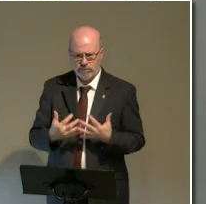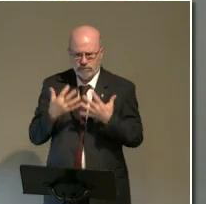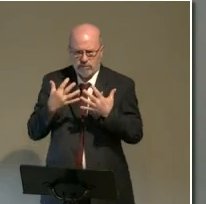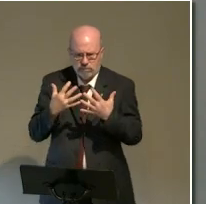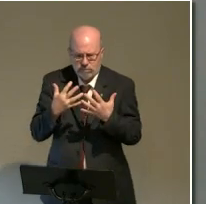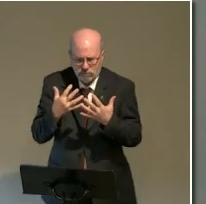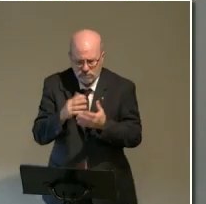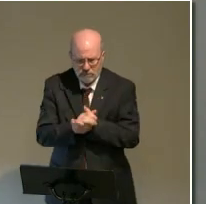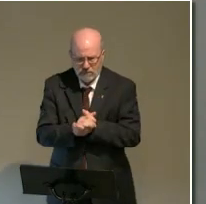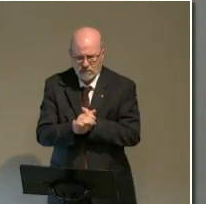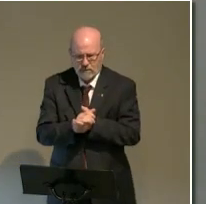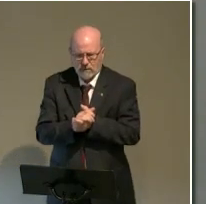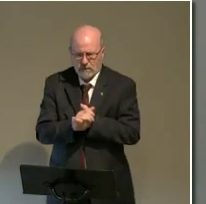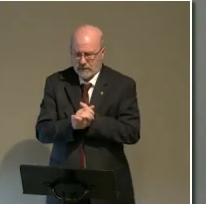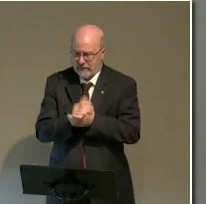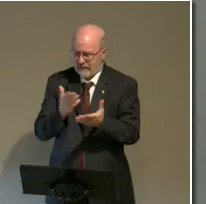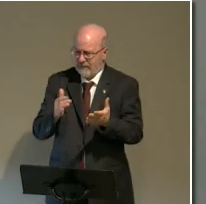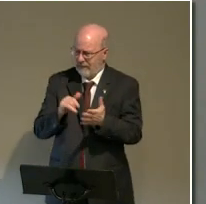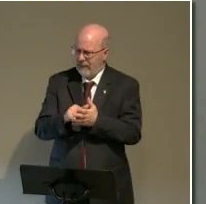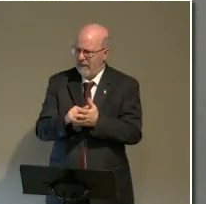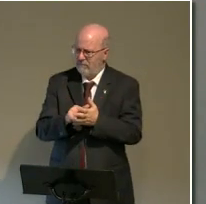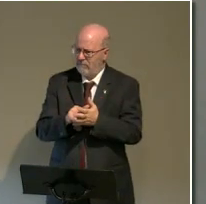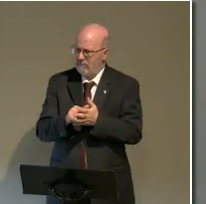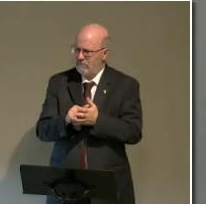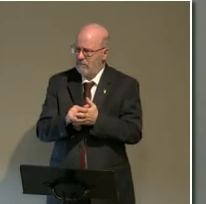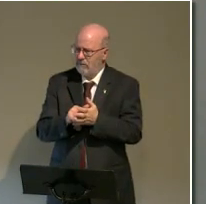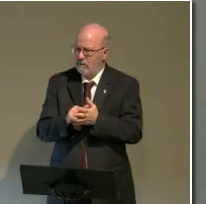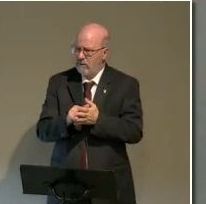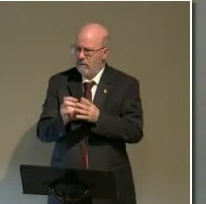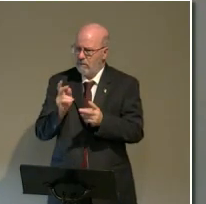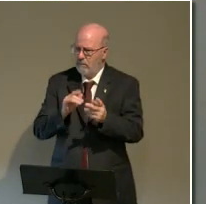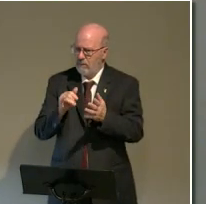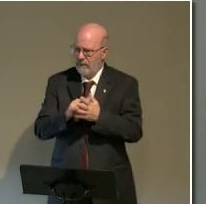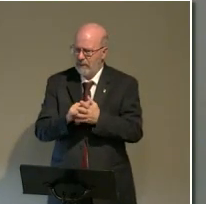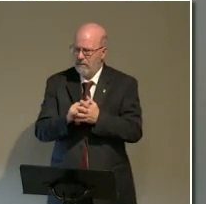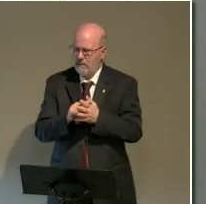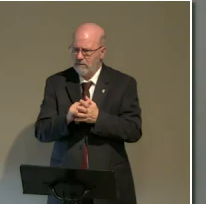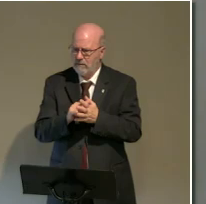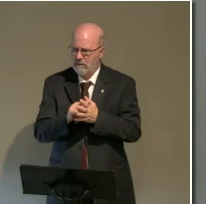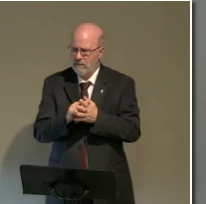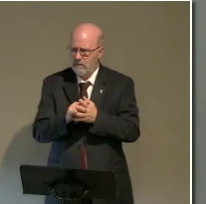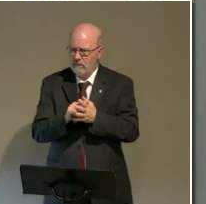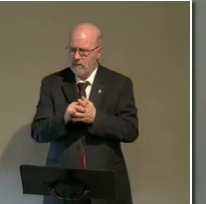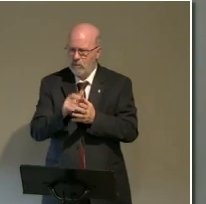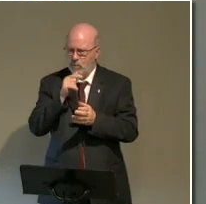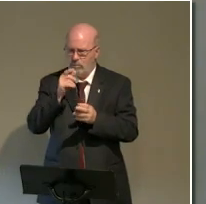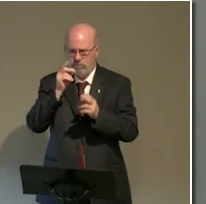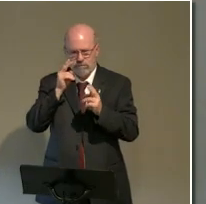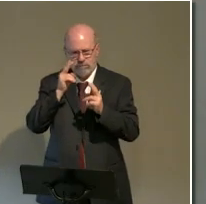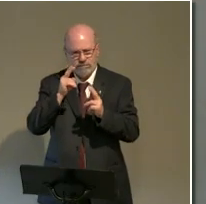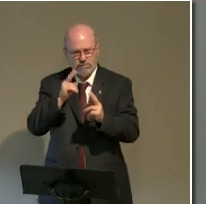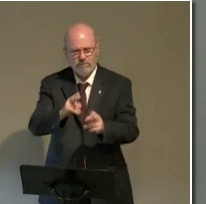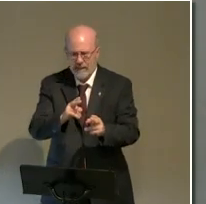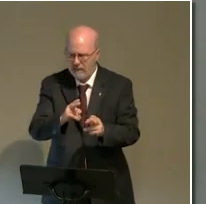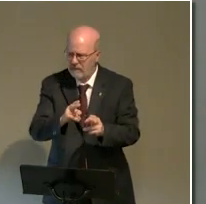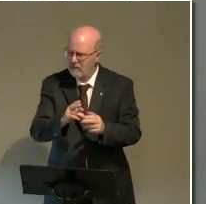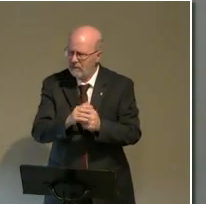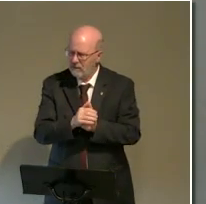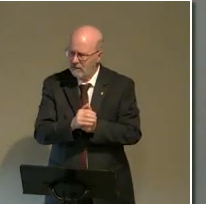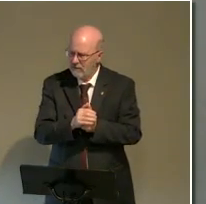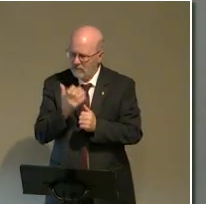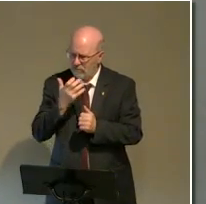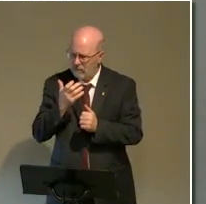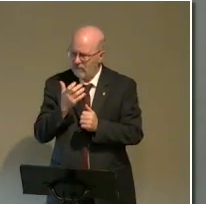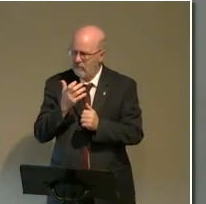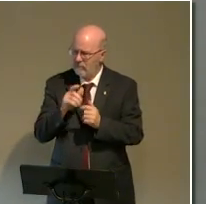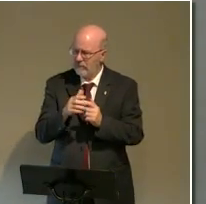is, things like that is, you know, people like that is who I look up to and what I look up to.